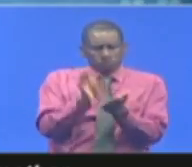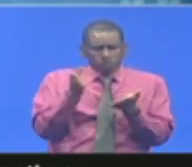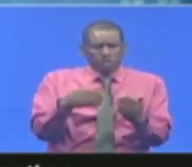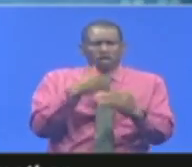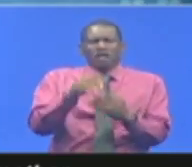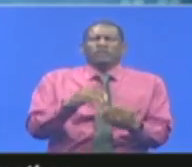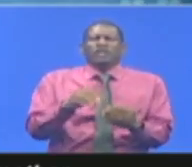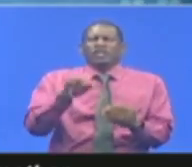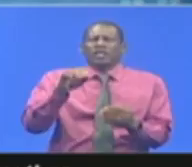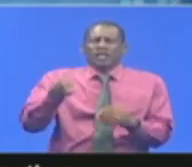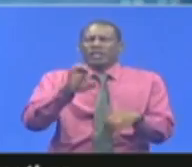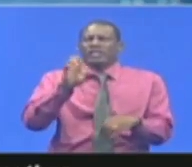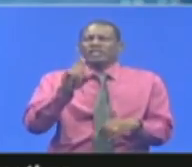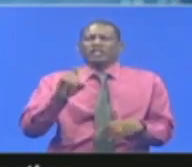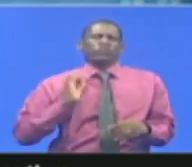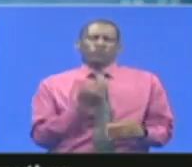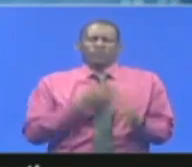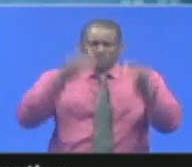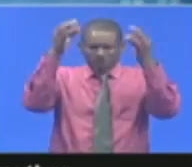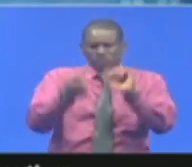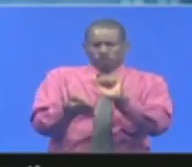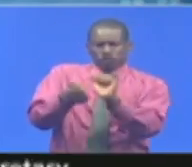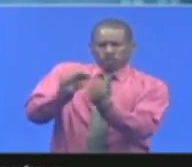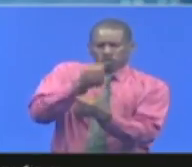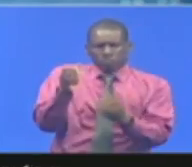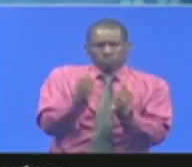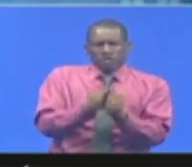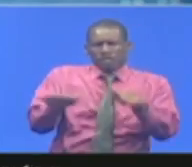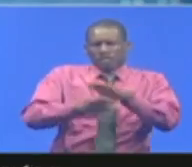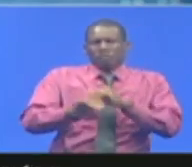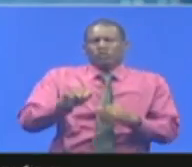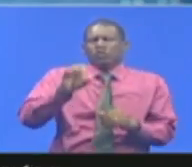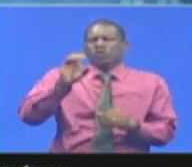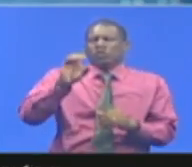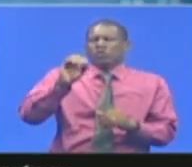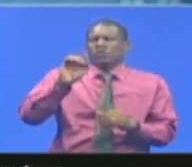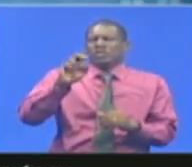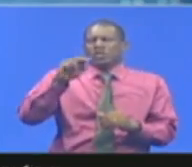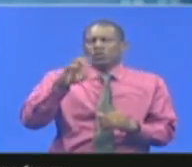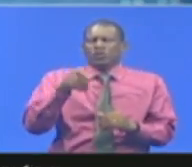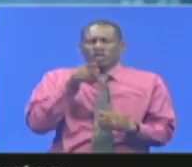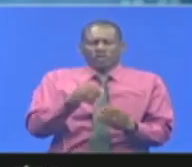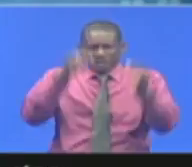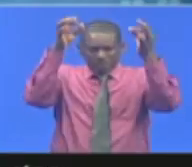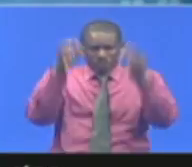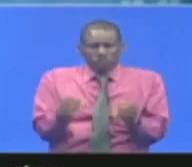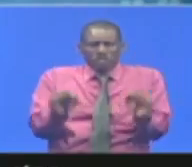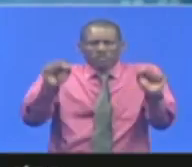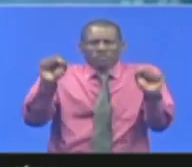Executive Committee resolved to replace him with his deputy Hesbon Otieno. The committee says the decision is aimed at saving the union